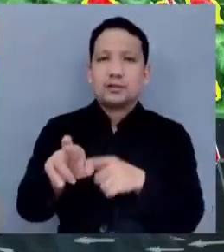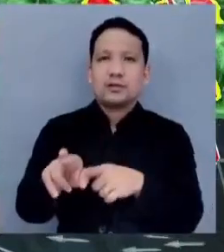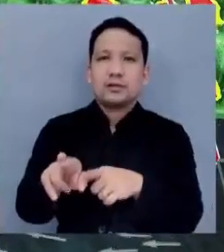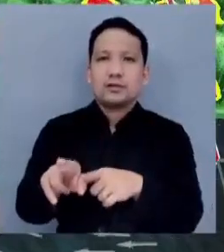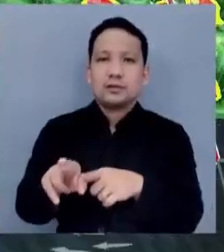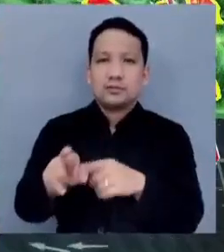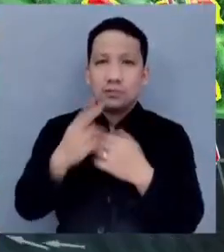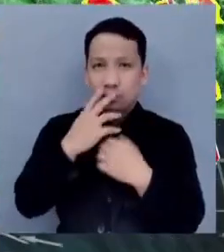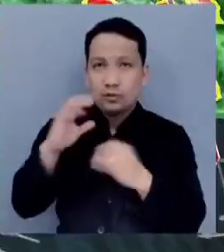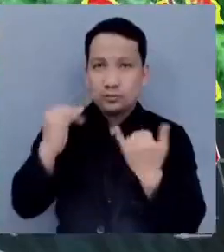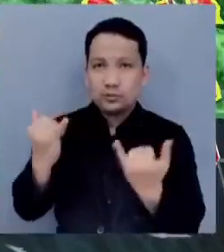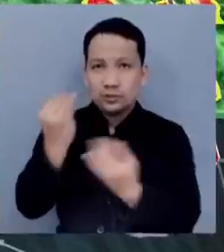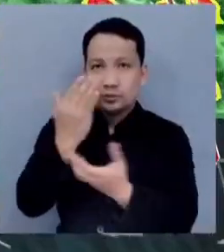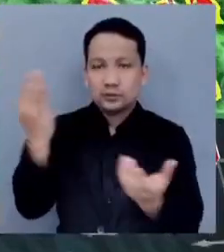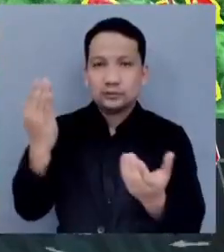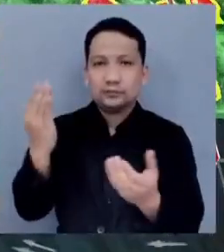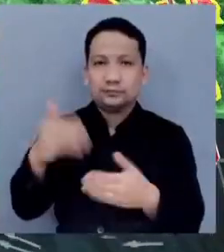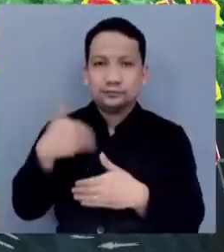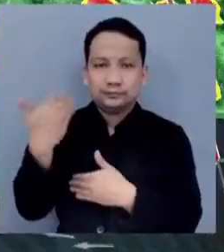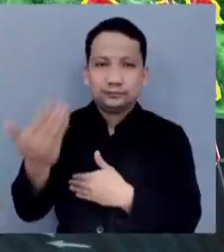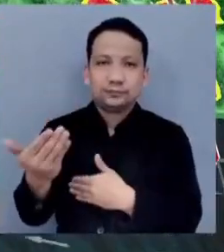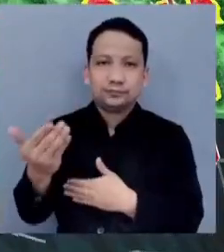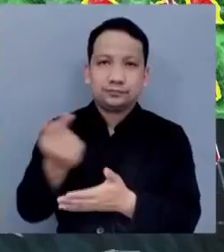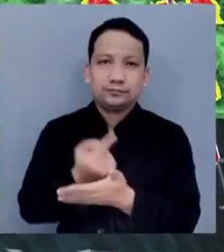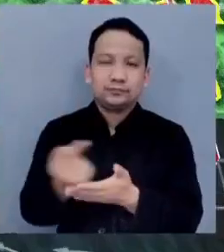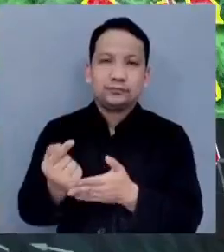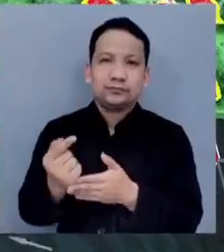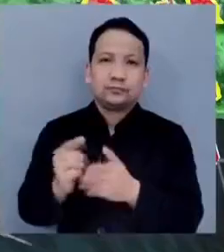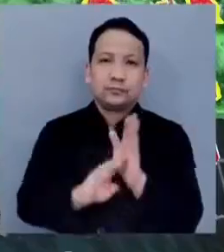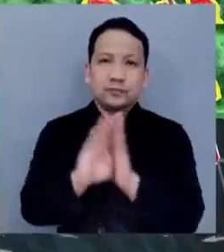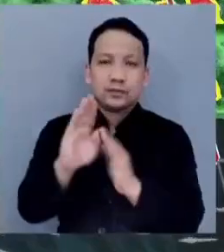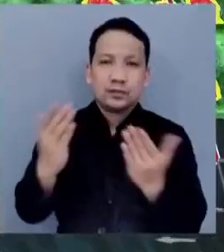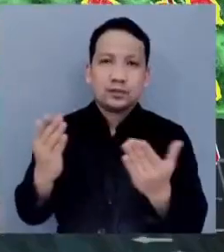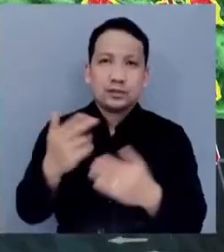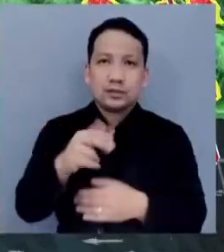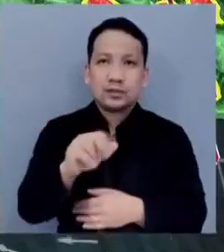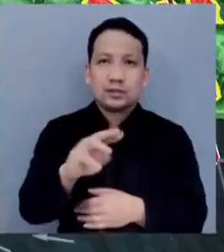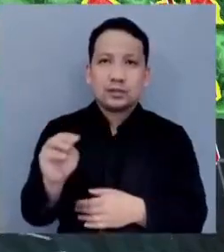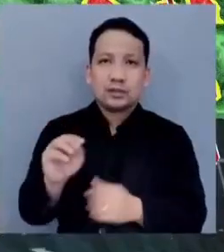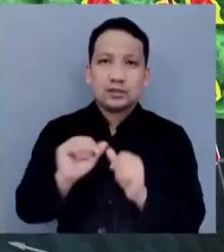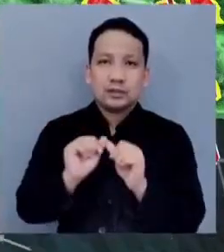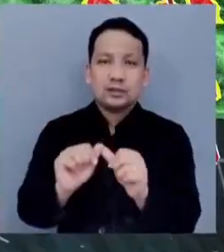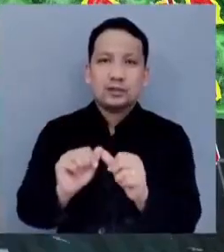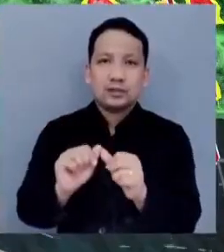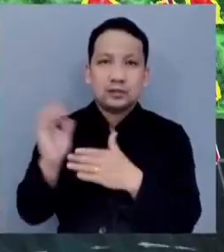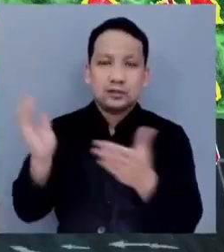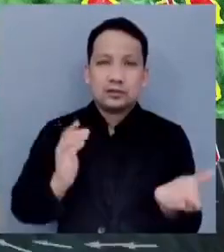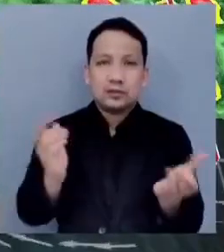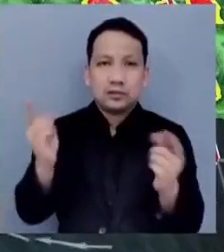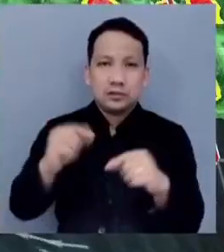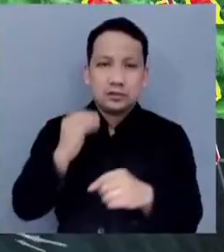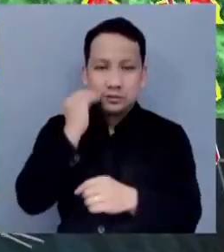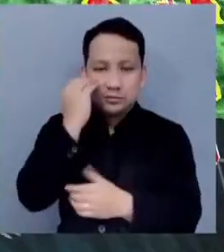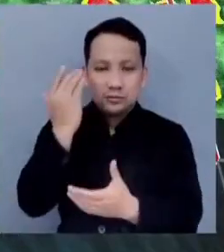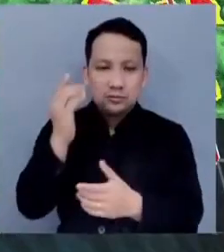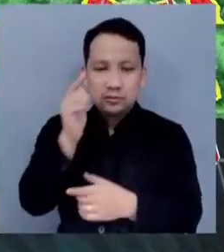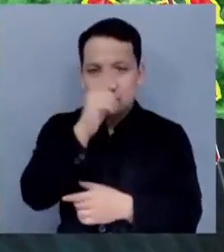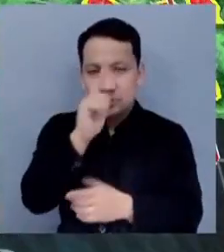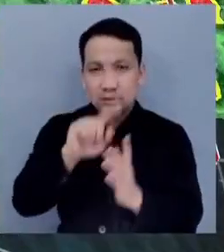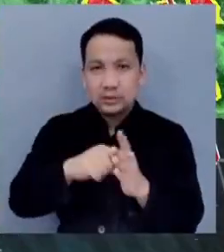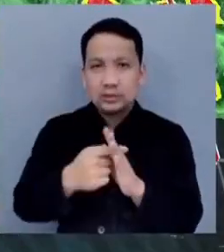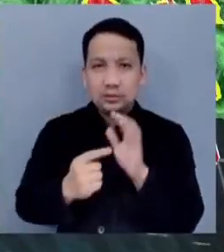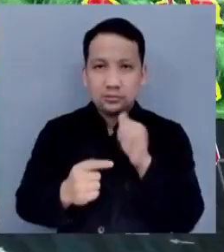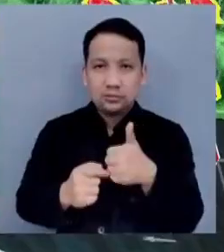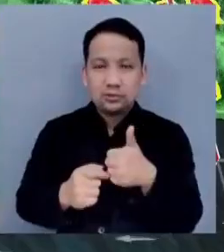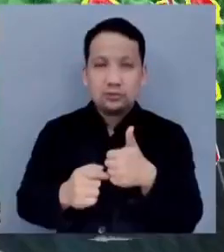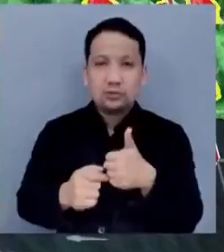warm today, but for the remainder of the week, a fresh surge of Amihan will bring cool weather over most of Luzon starting tomorrow, will